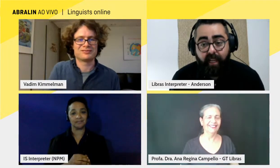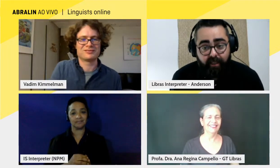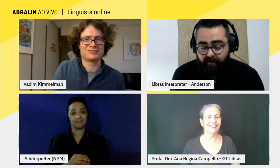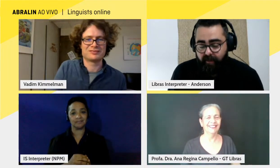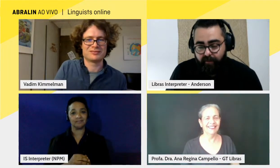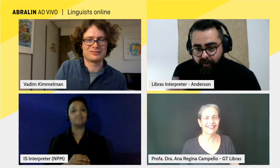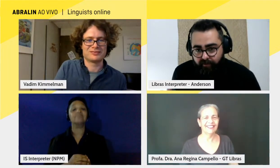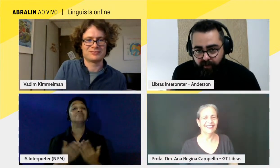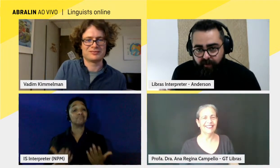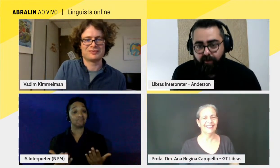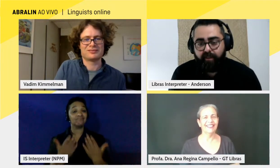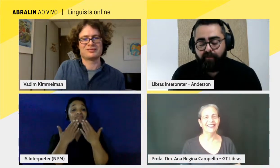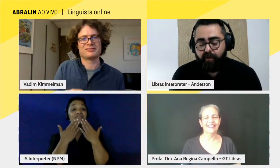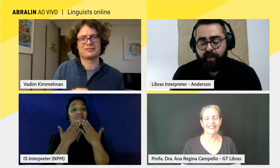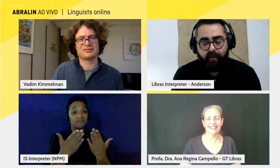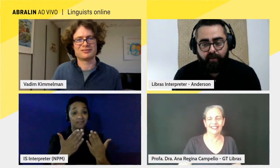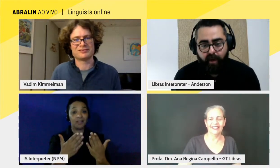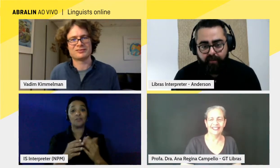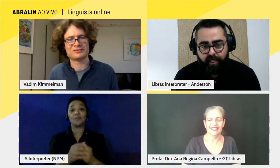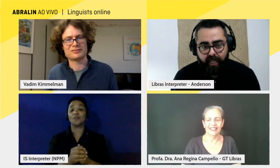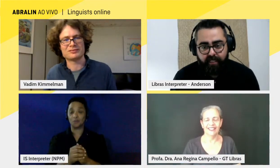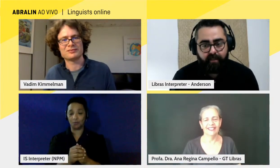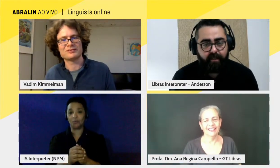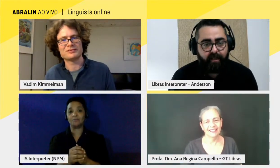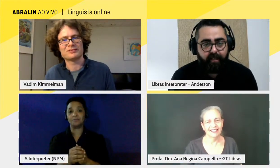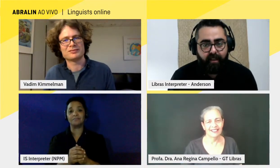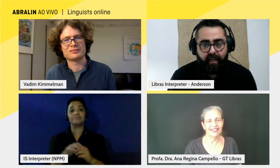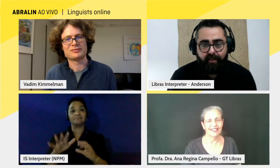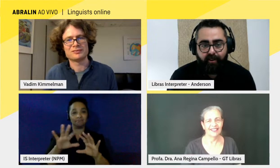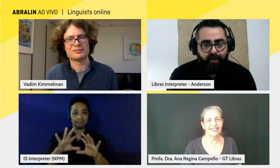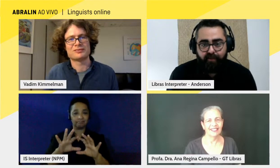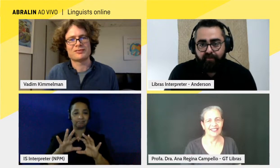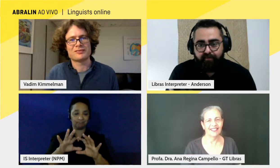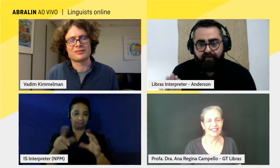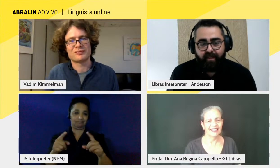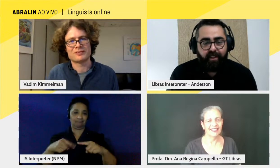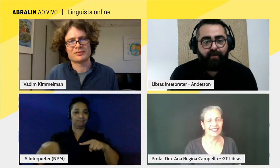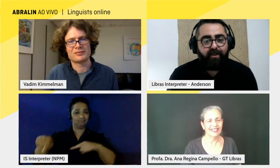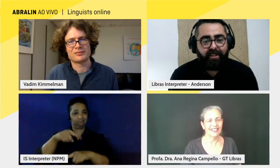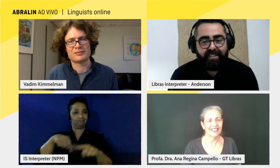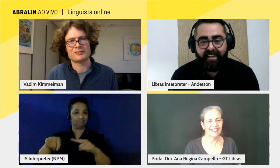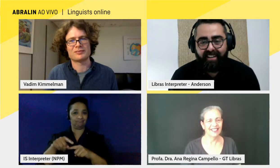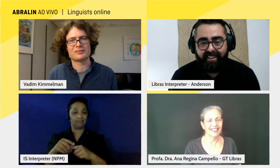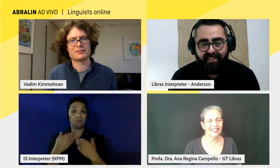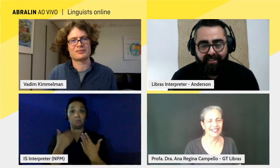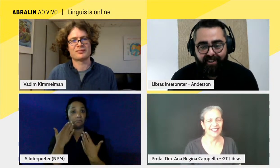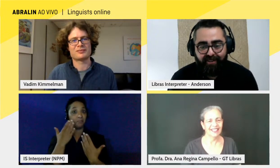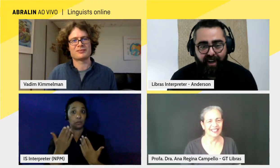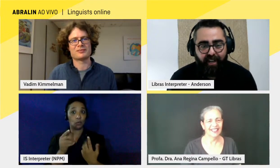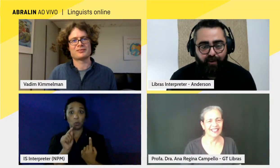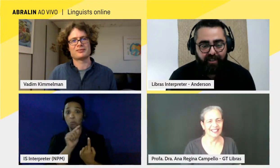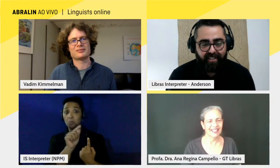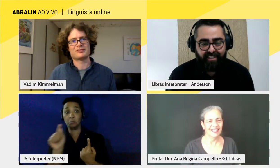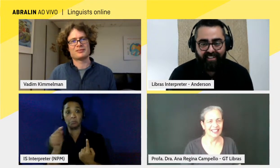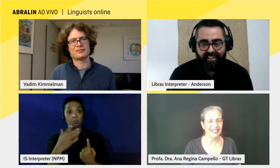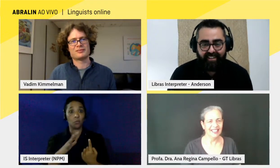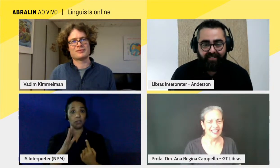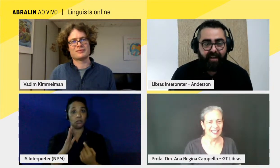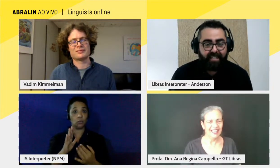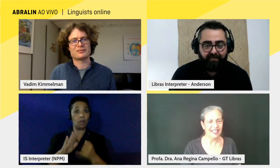right. Thank you, the people from the web chat. I don't know if anyone wants to say your final